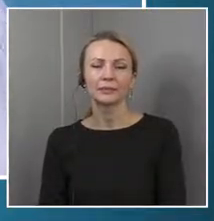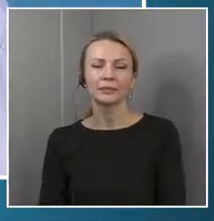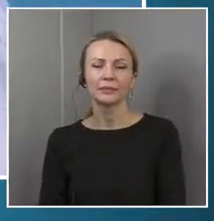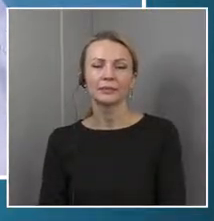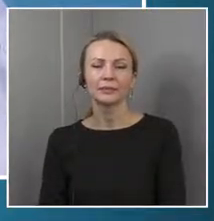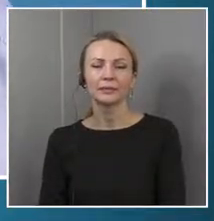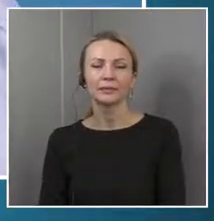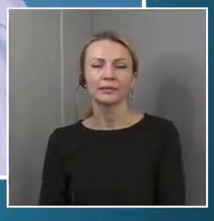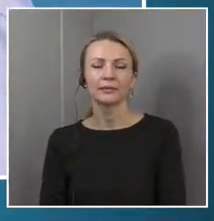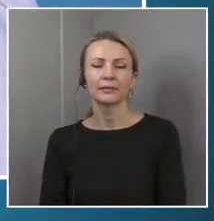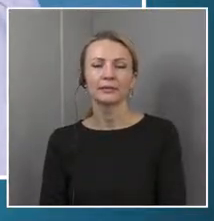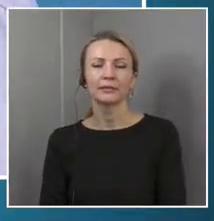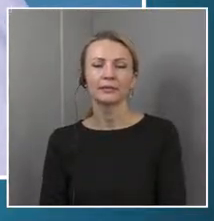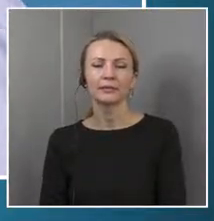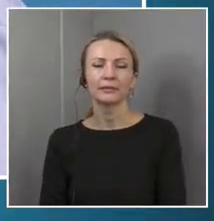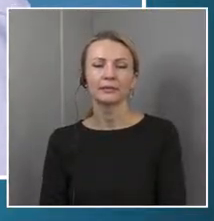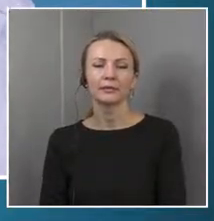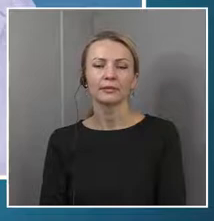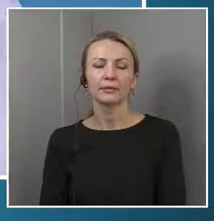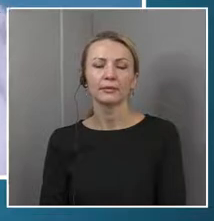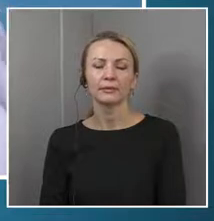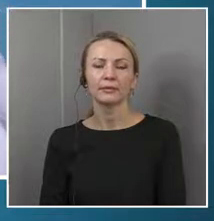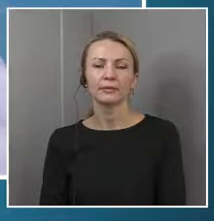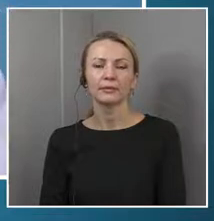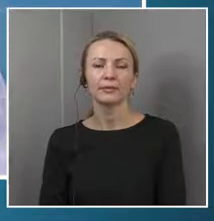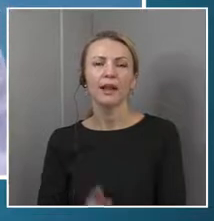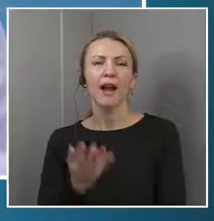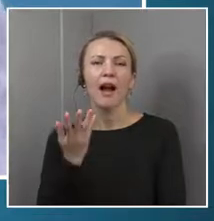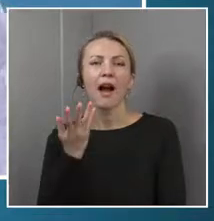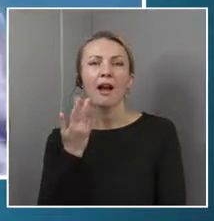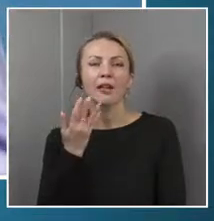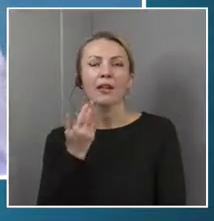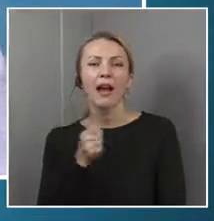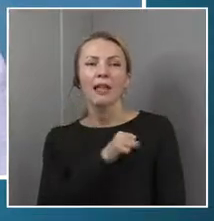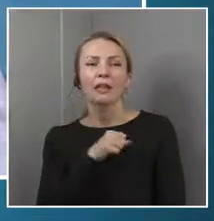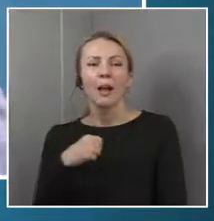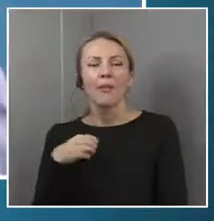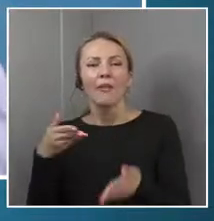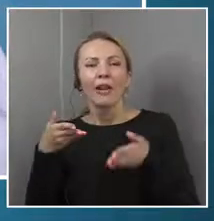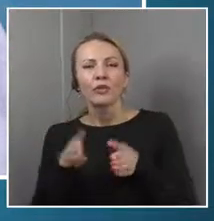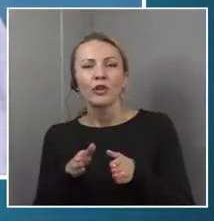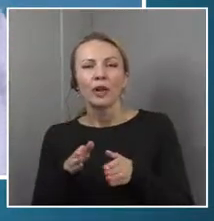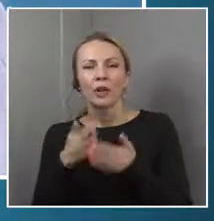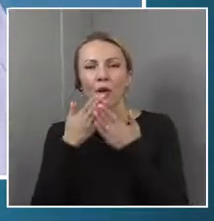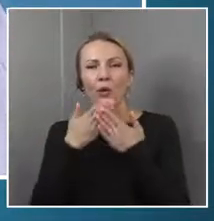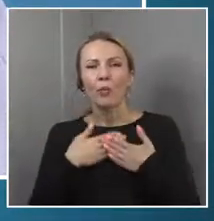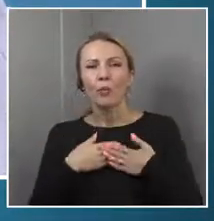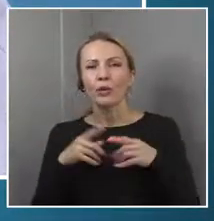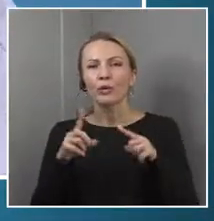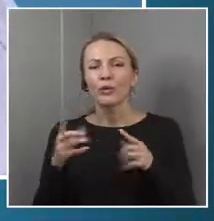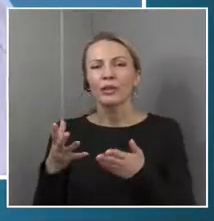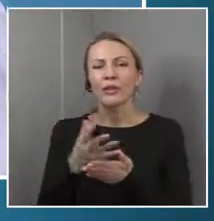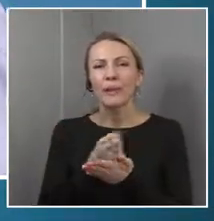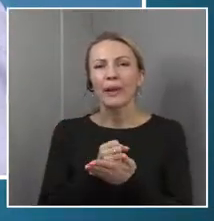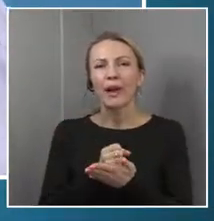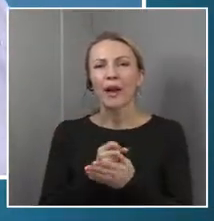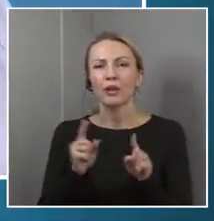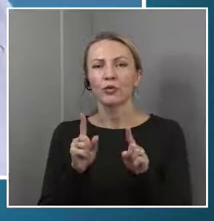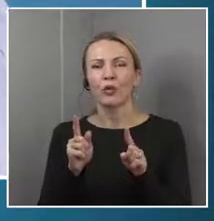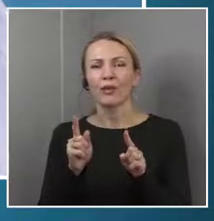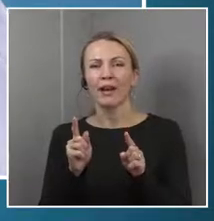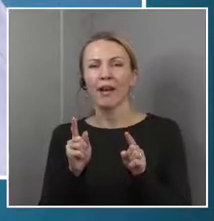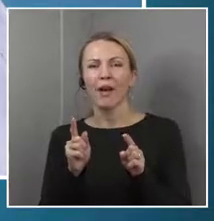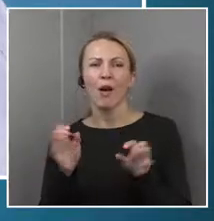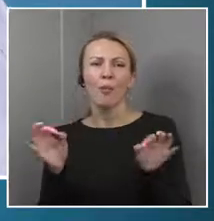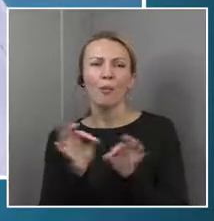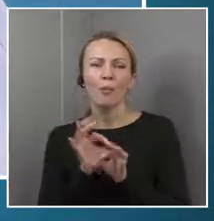since I was born, I collect pictures, whatever, yeah, and sounds, music,